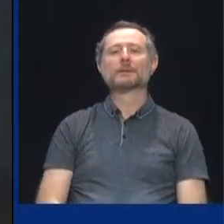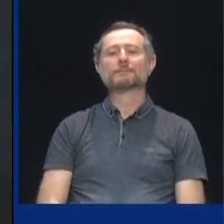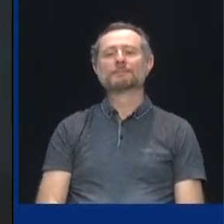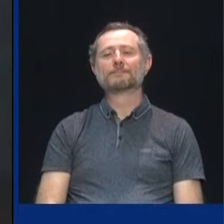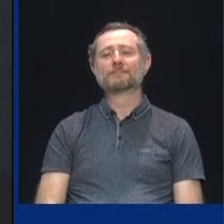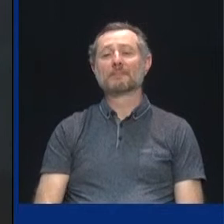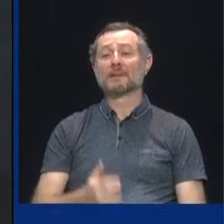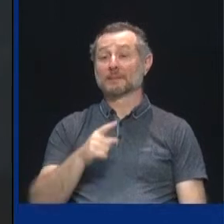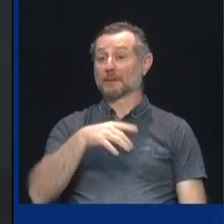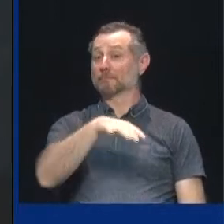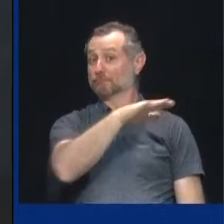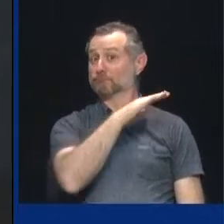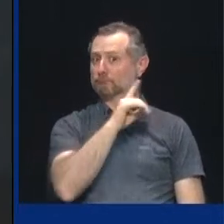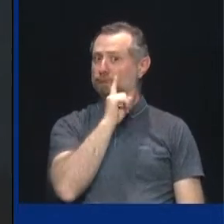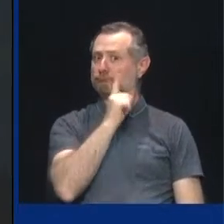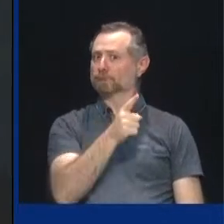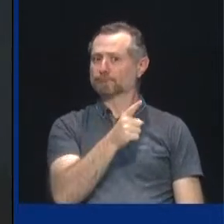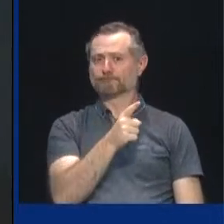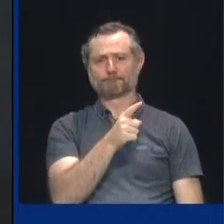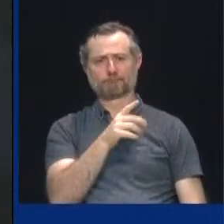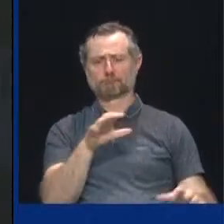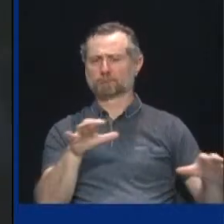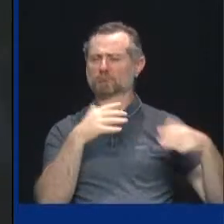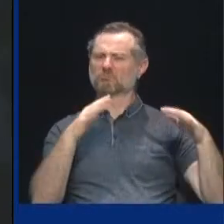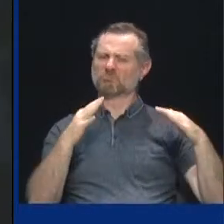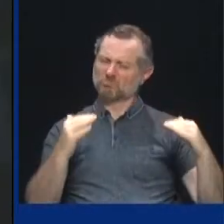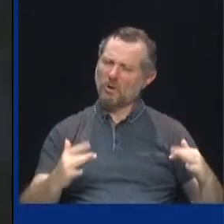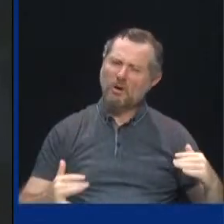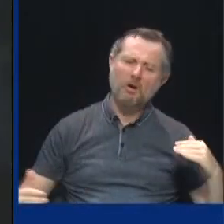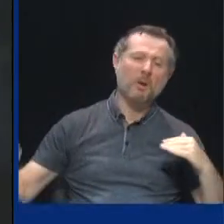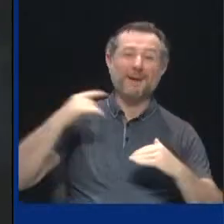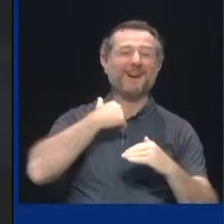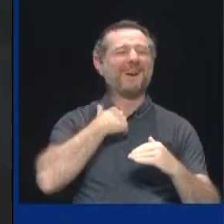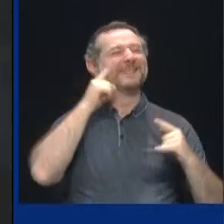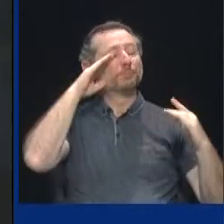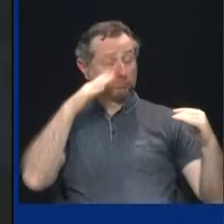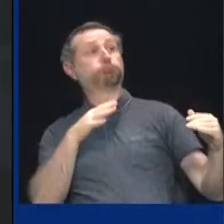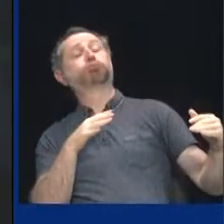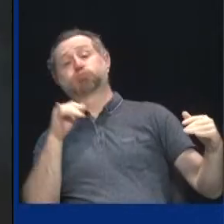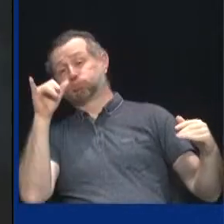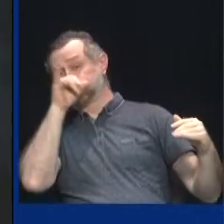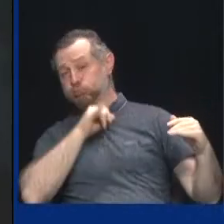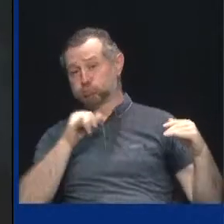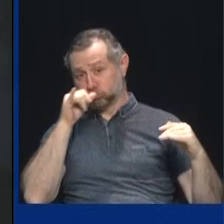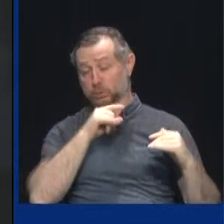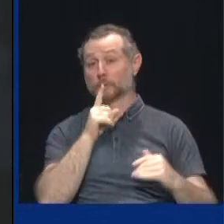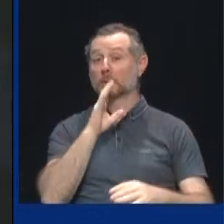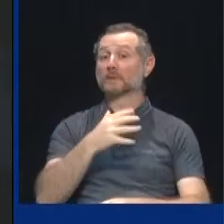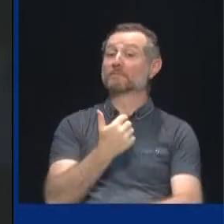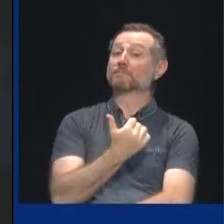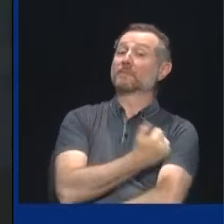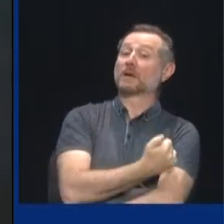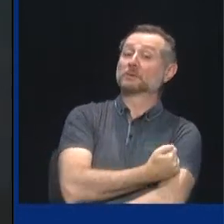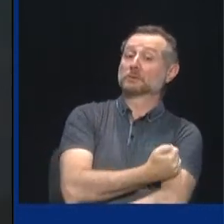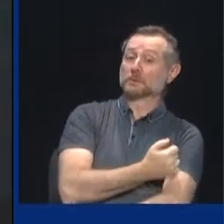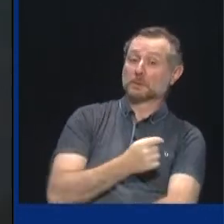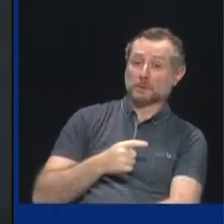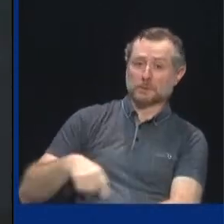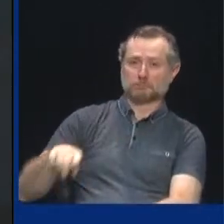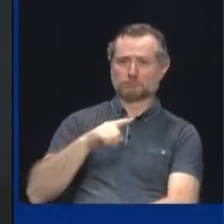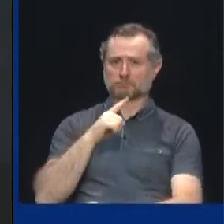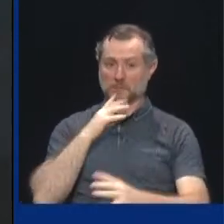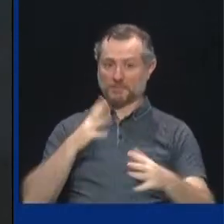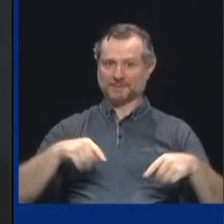They have really gone above and beyond. This has been a vaccination site for